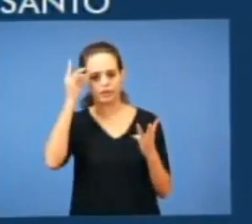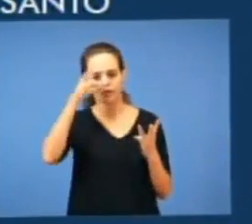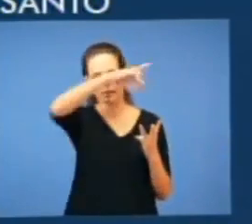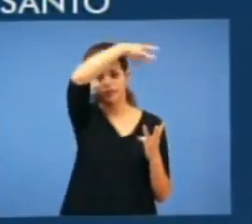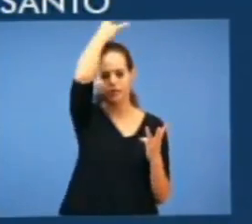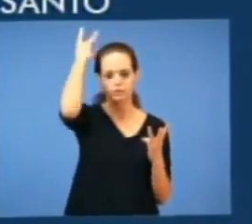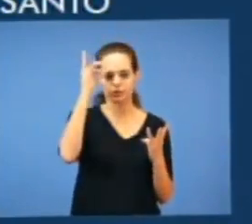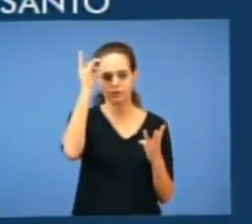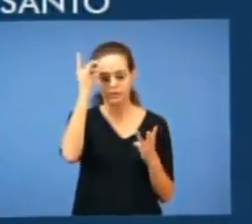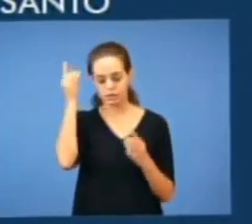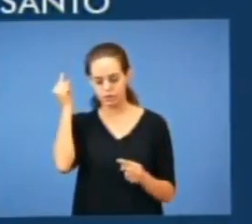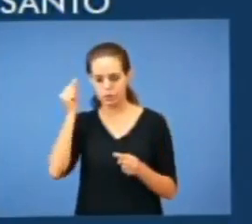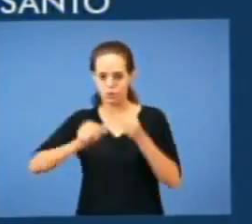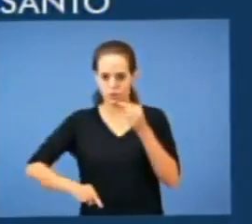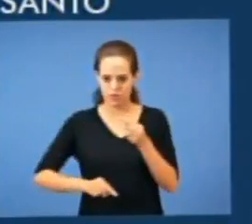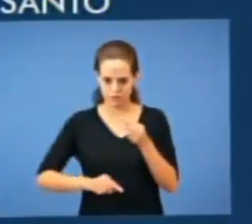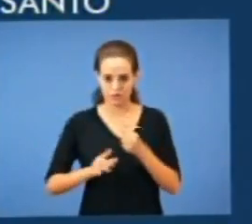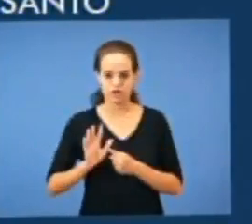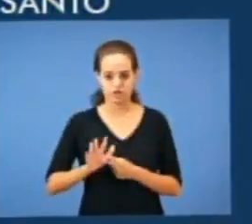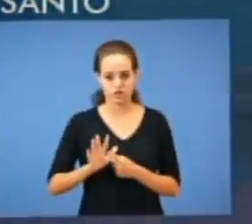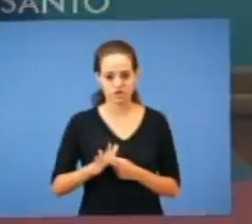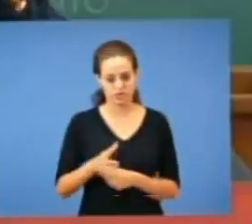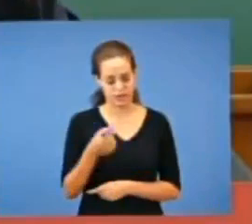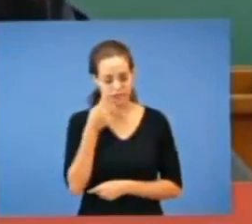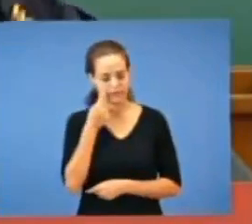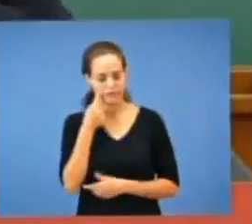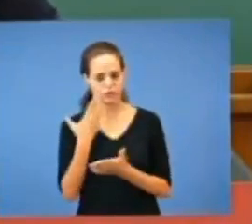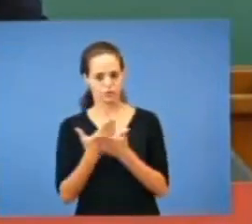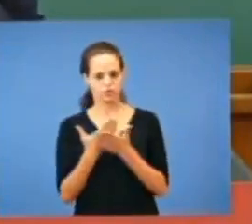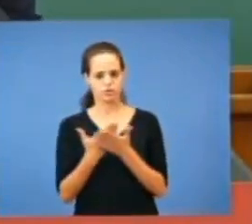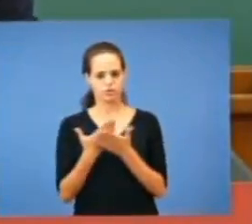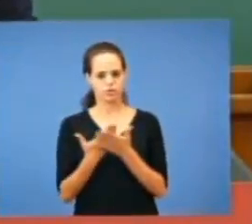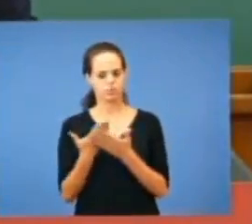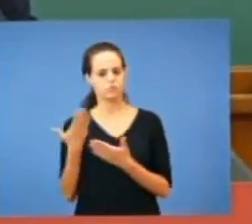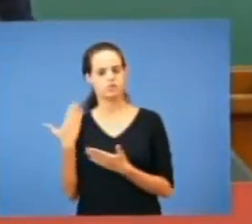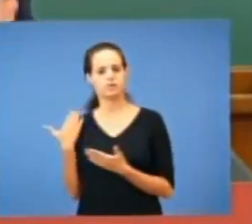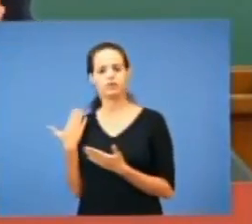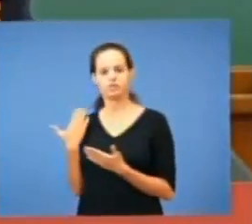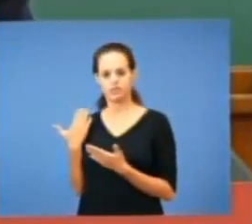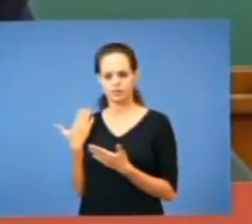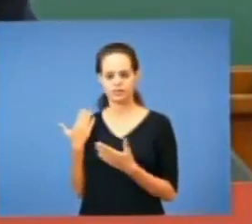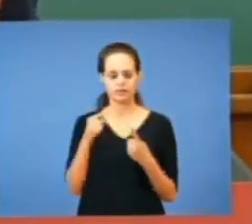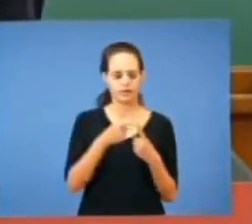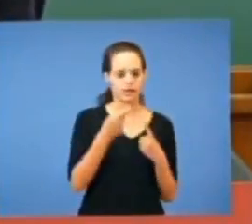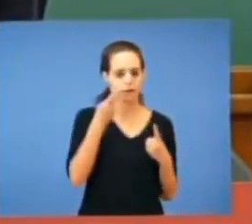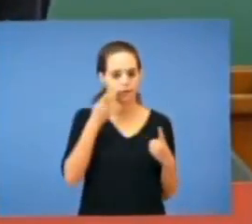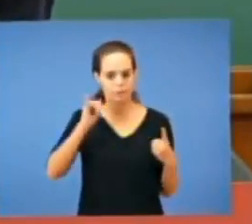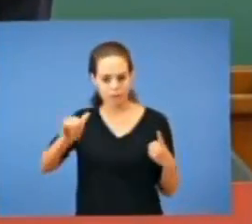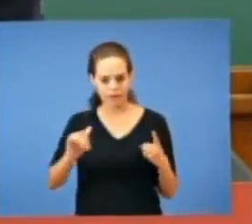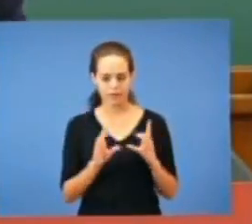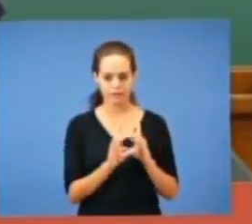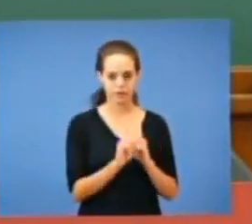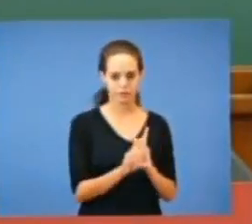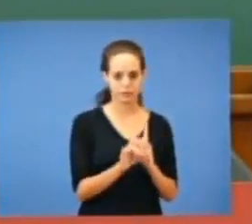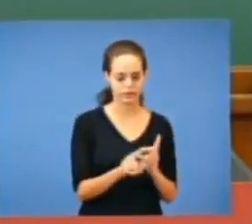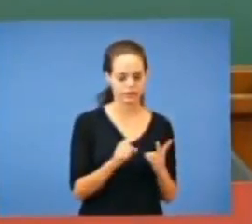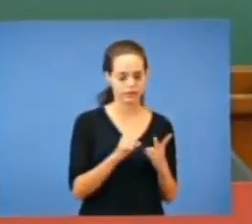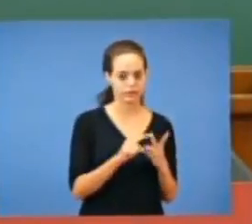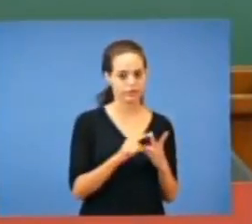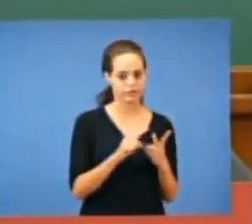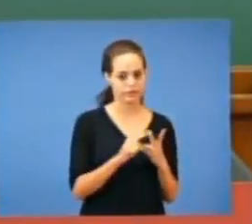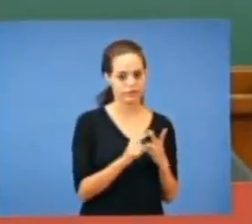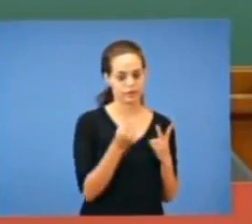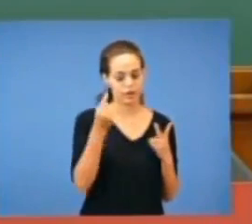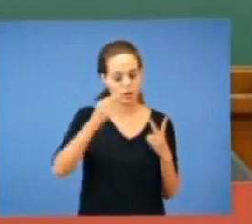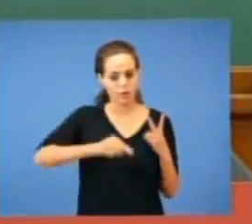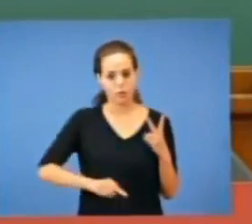Spirit. As the brethren have seen the previous studies, the first reaction was against the Father, the word, the doctrine